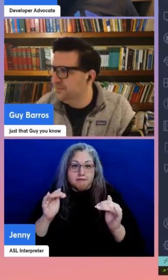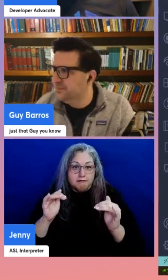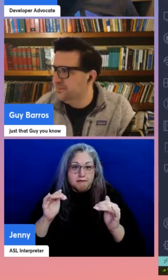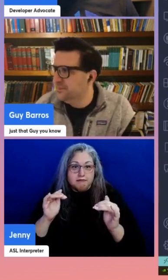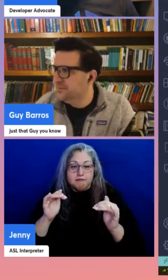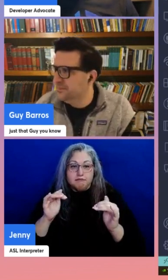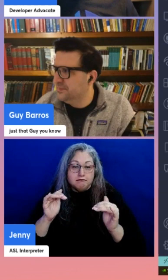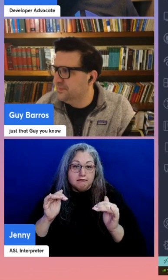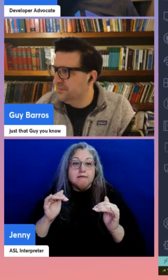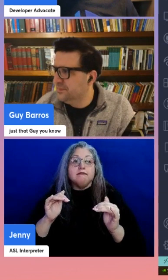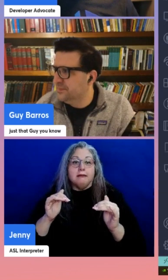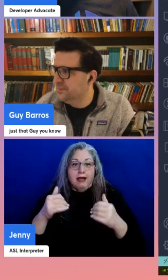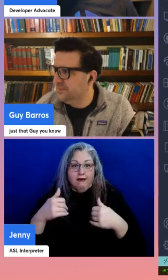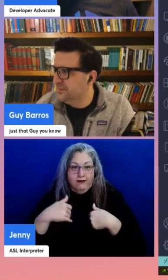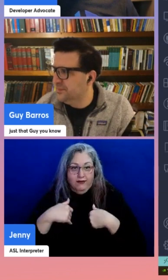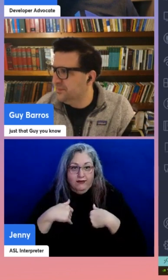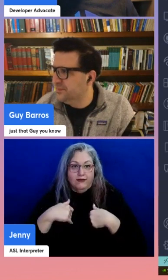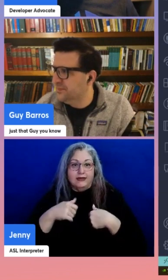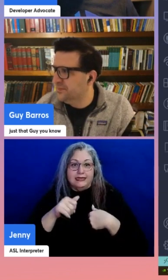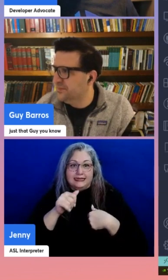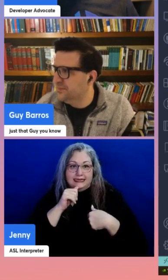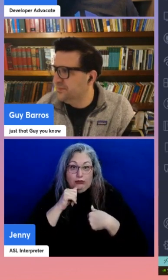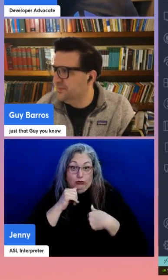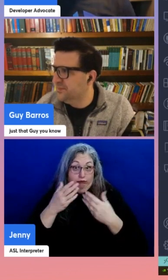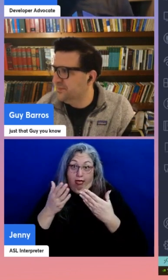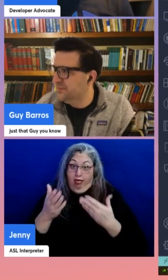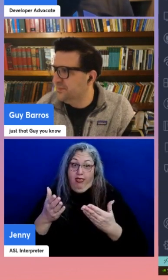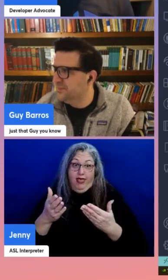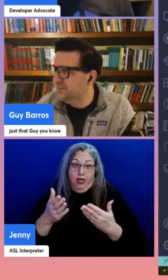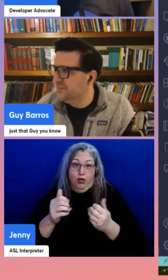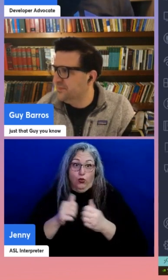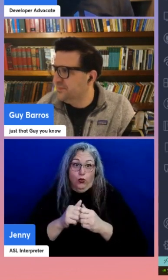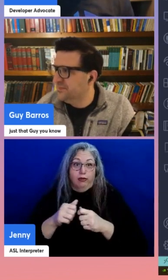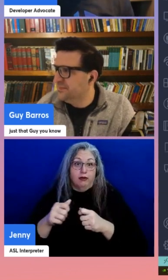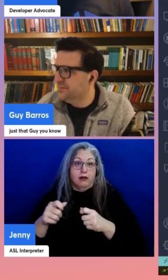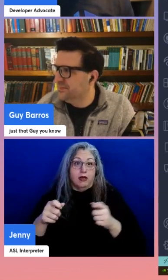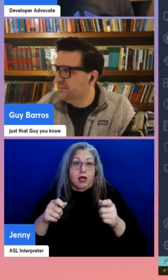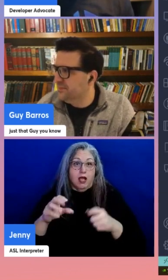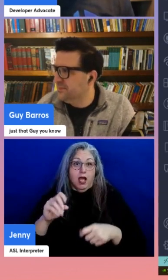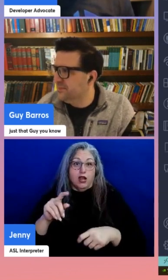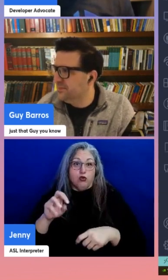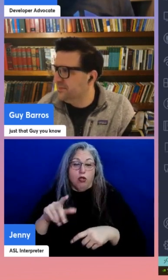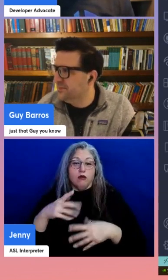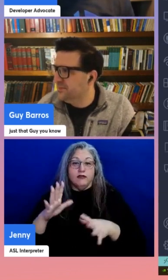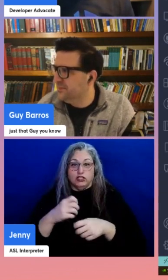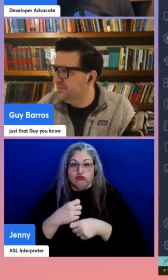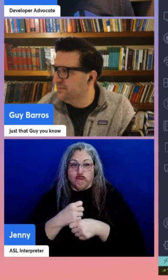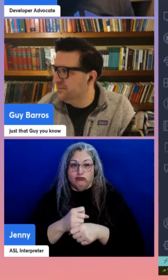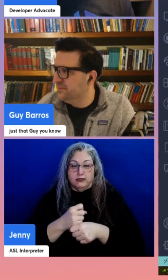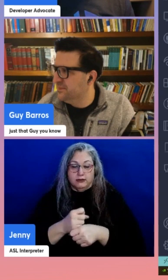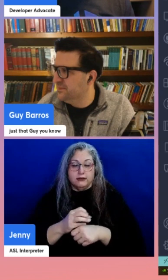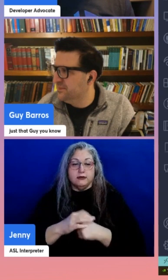and we do have our secret there that the controller has created.